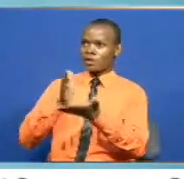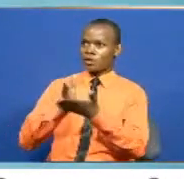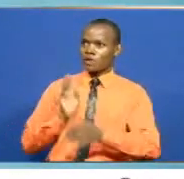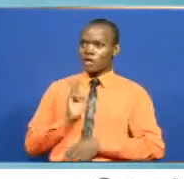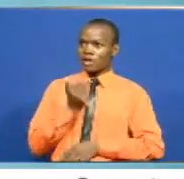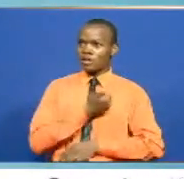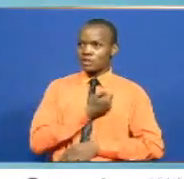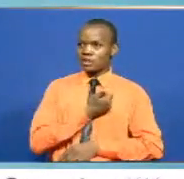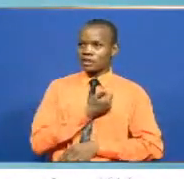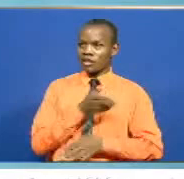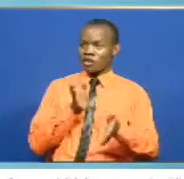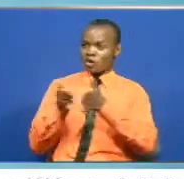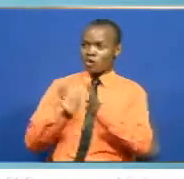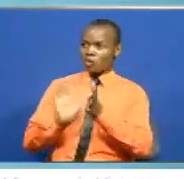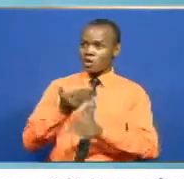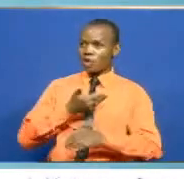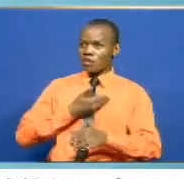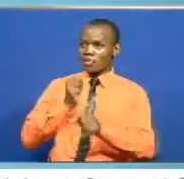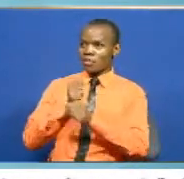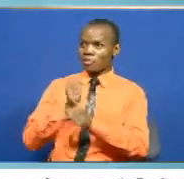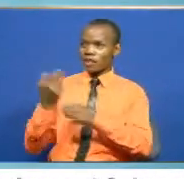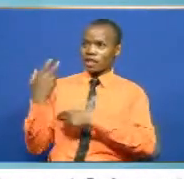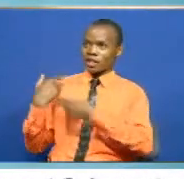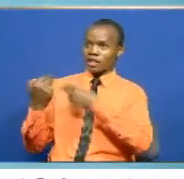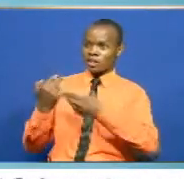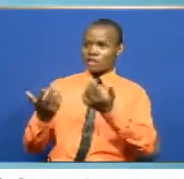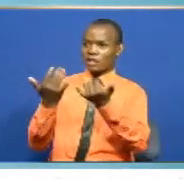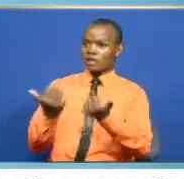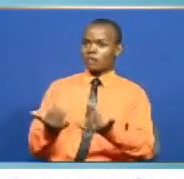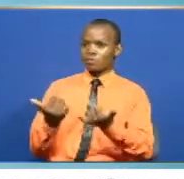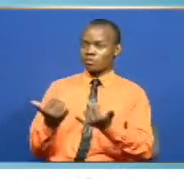is our chance. Make history now.